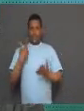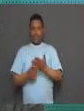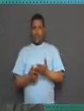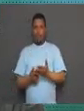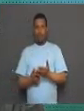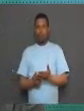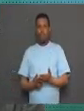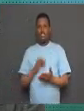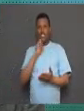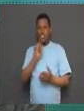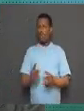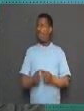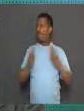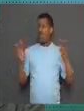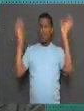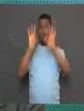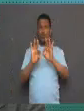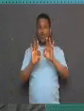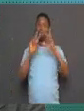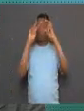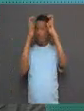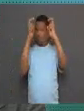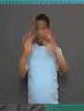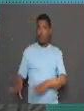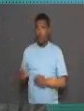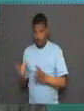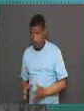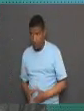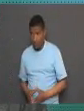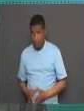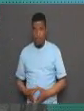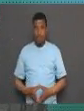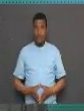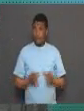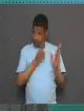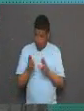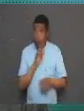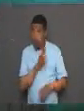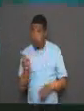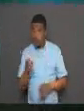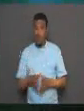This is a very important topic, students. Are you ready?